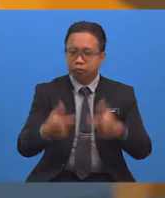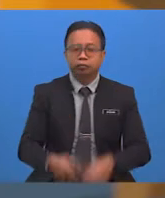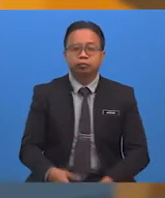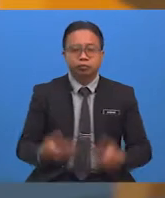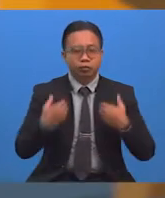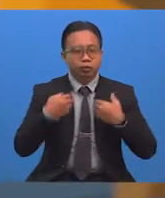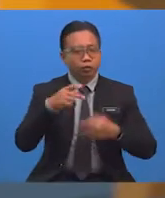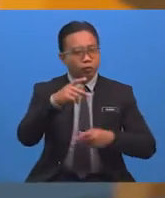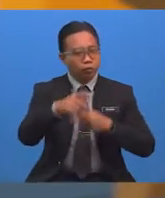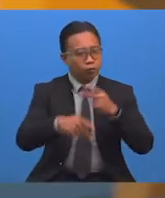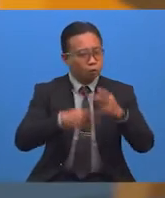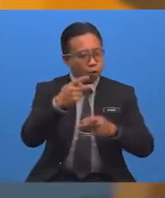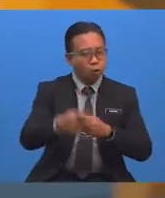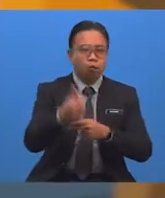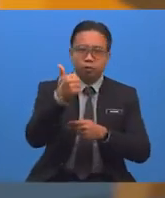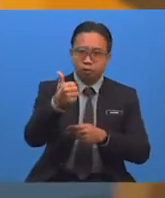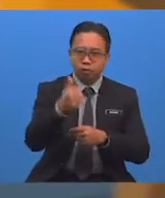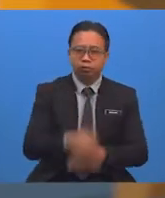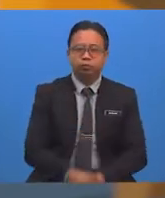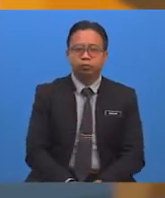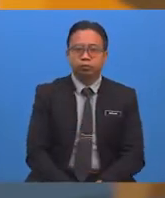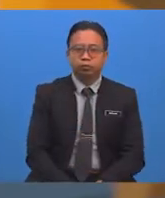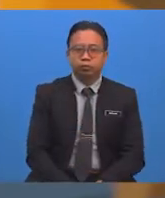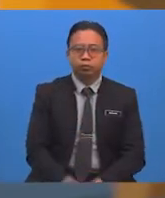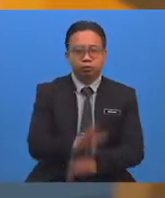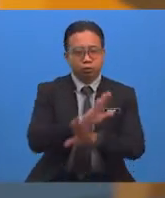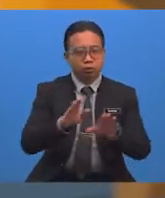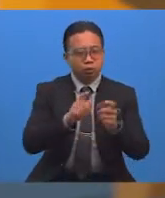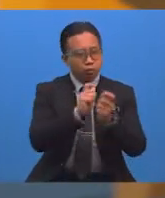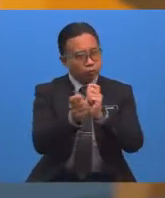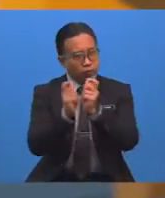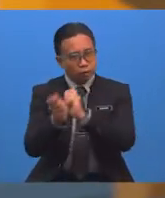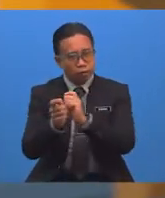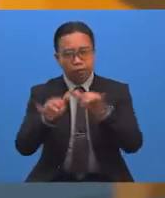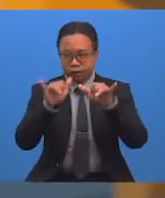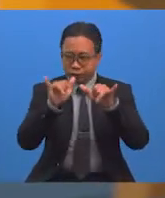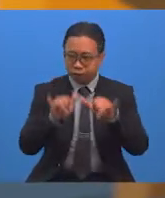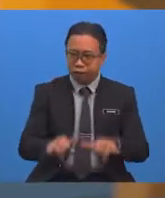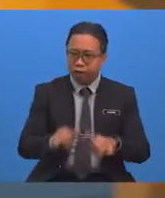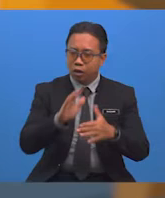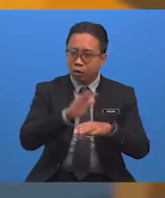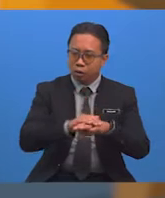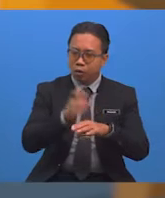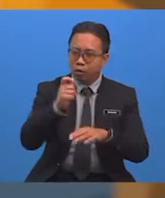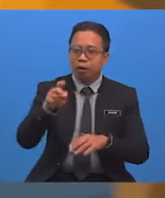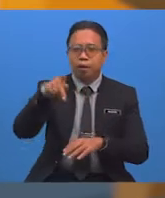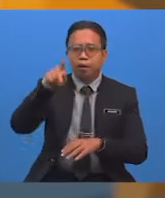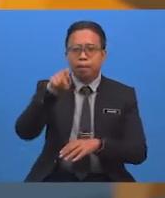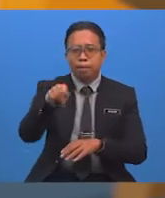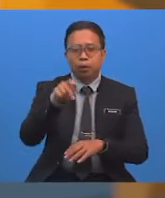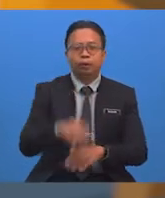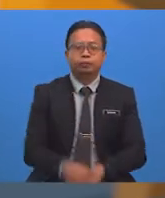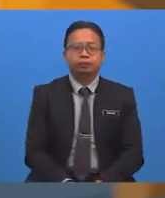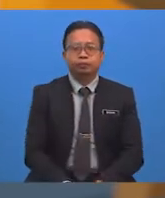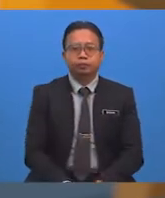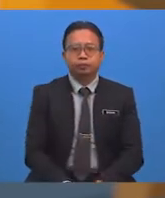of ideas in your essay, and do not beat around the bush. Stay on the point, as many candidates tend